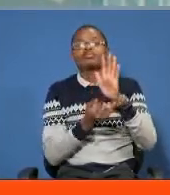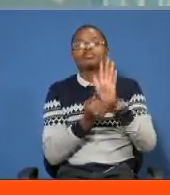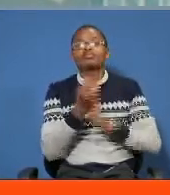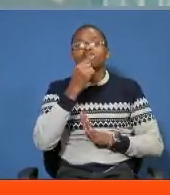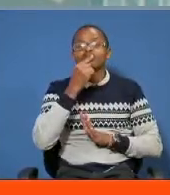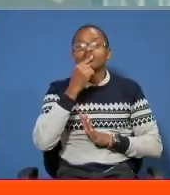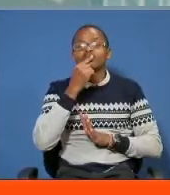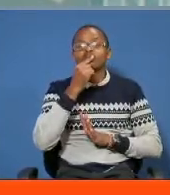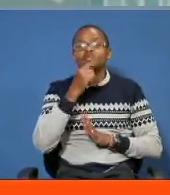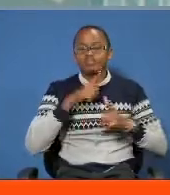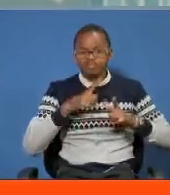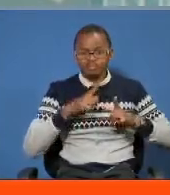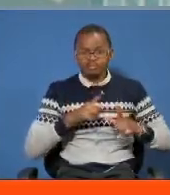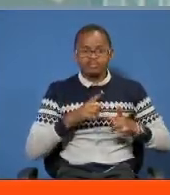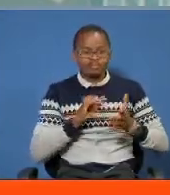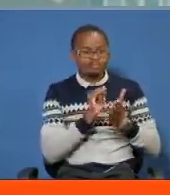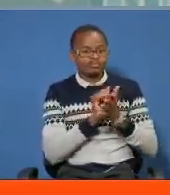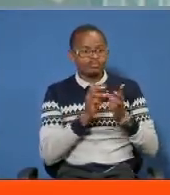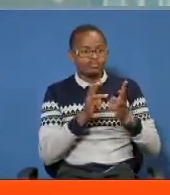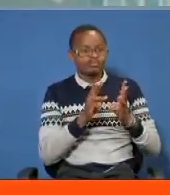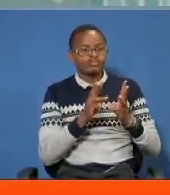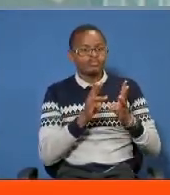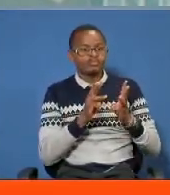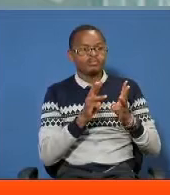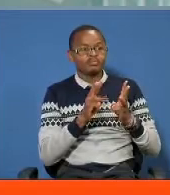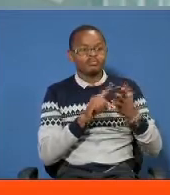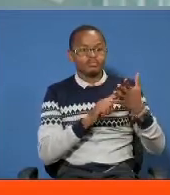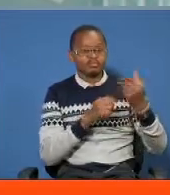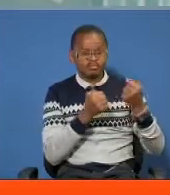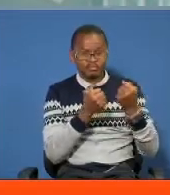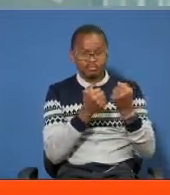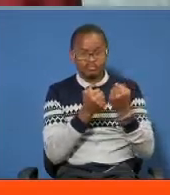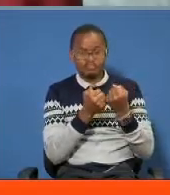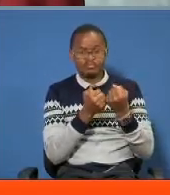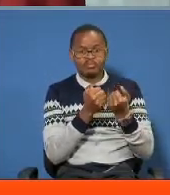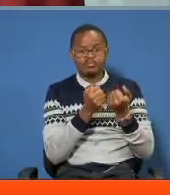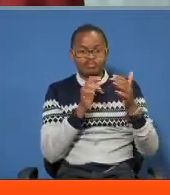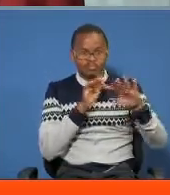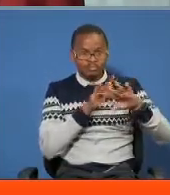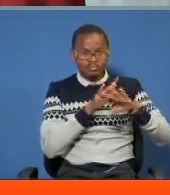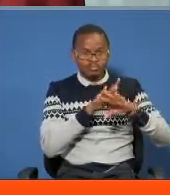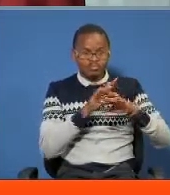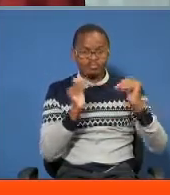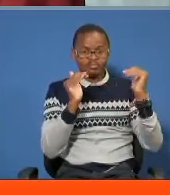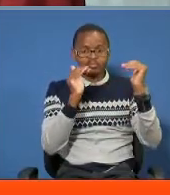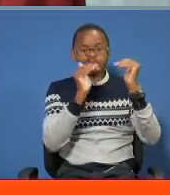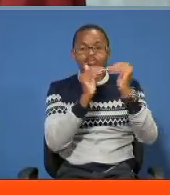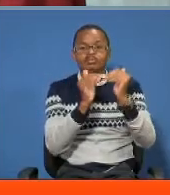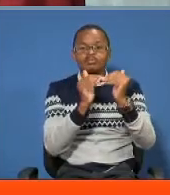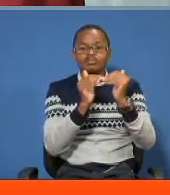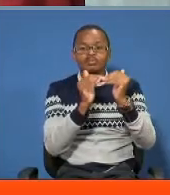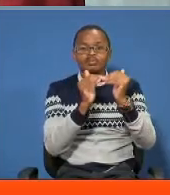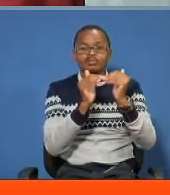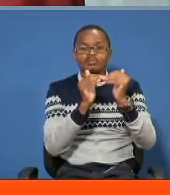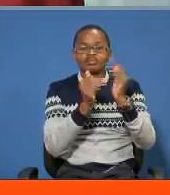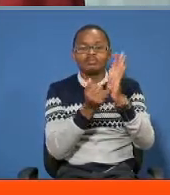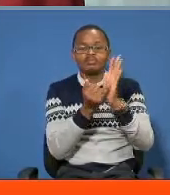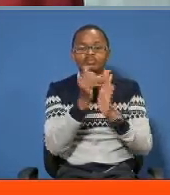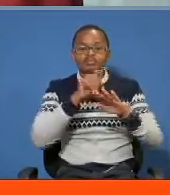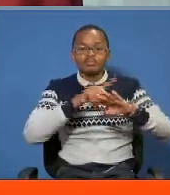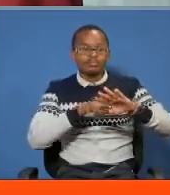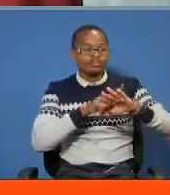you scale. So let's look at it that way in terms of what happens at the early stage and what happens at